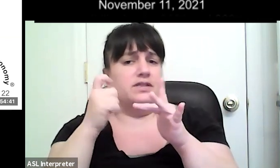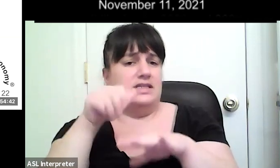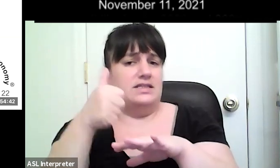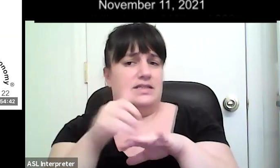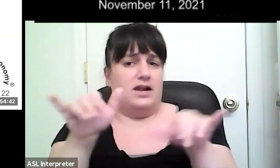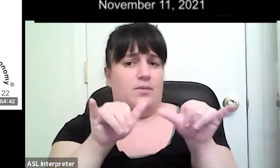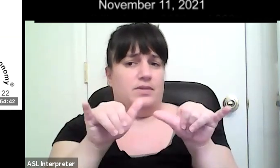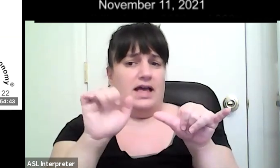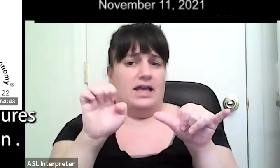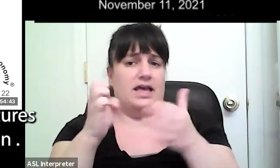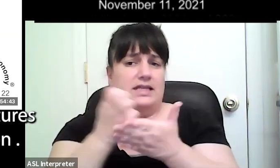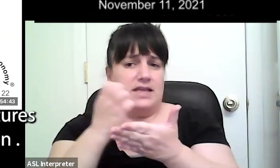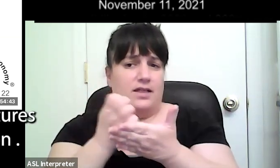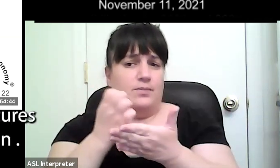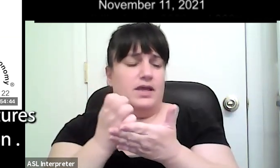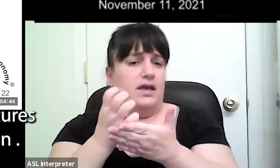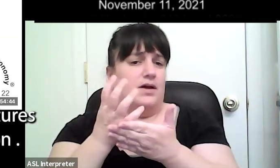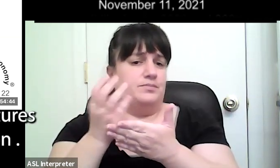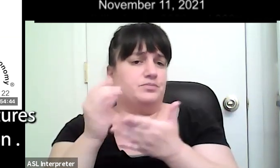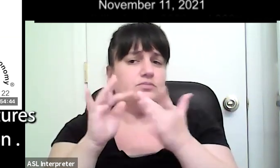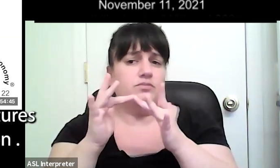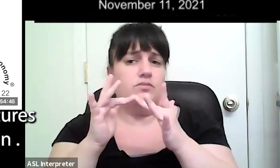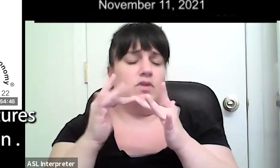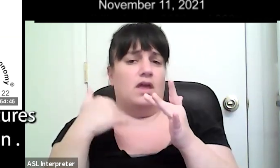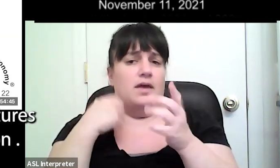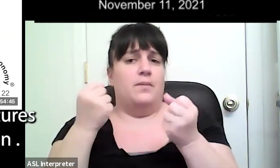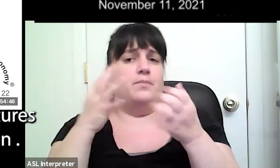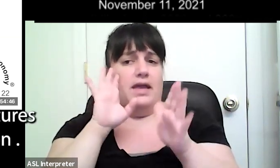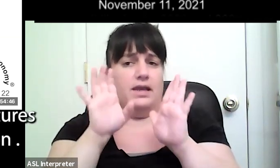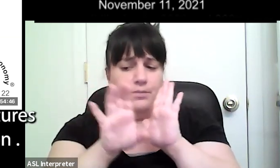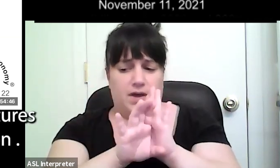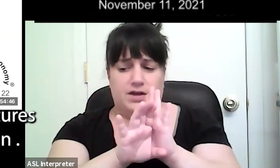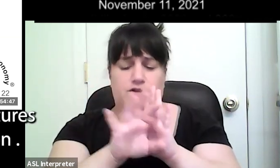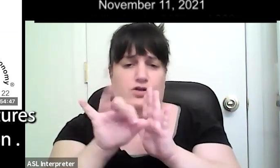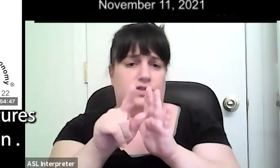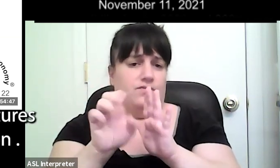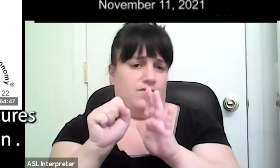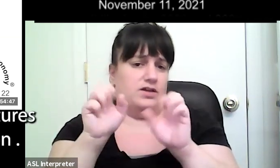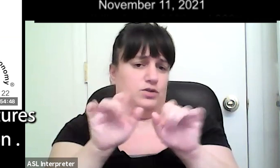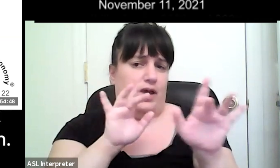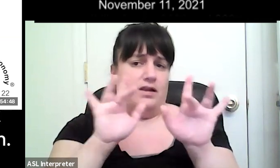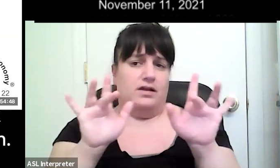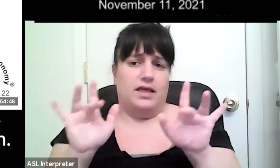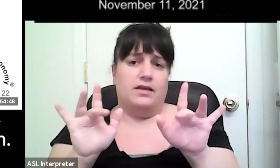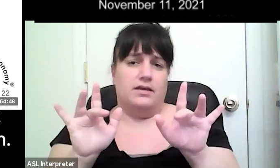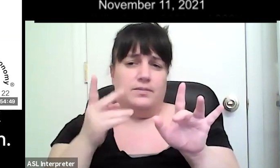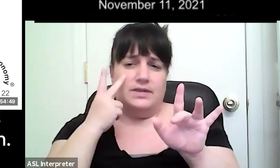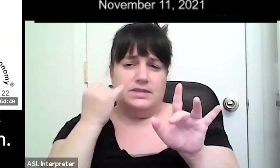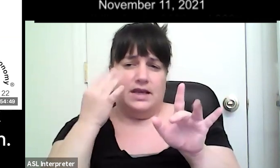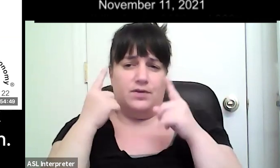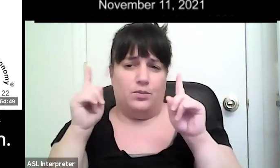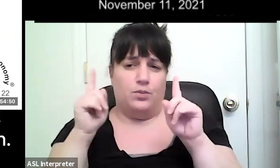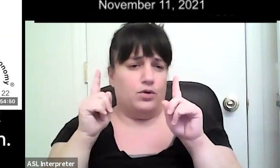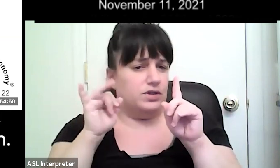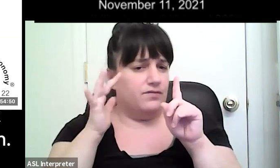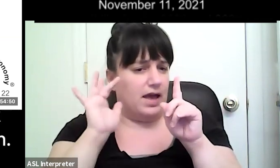like an encyclopedia, and the website has many pictures and files that you can click on. Let me see if this will work. If